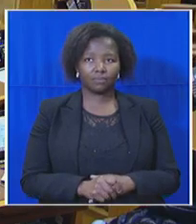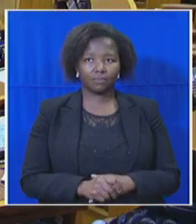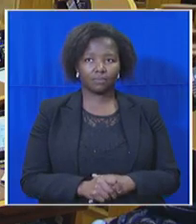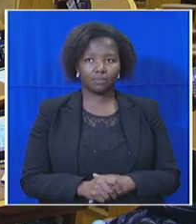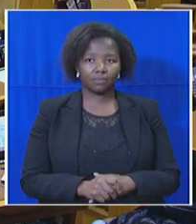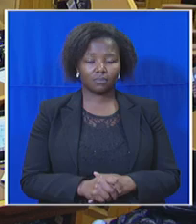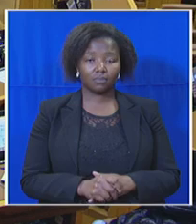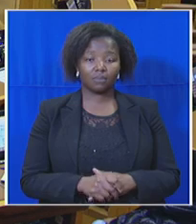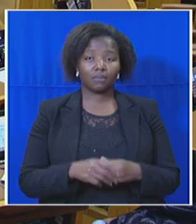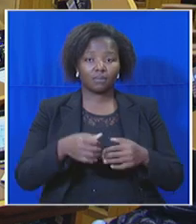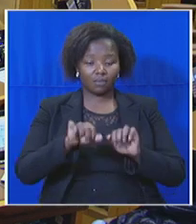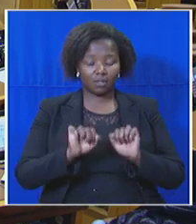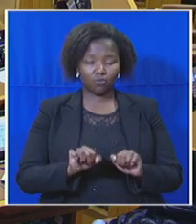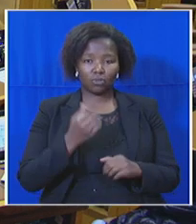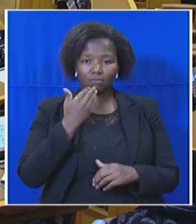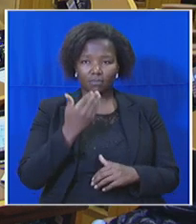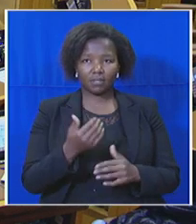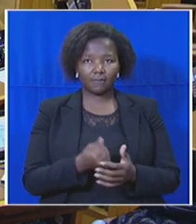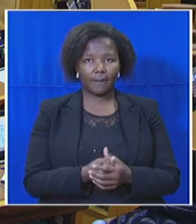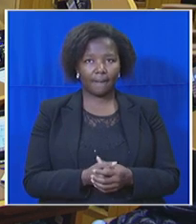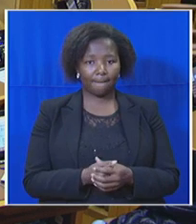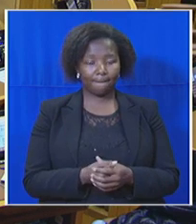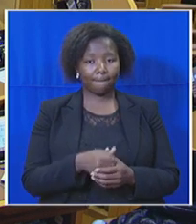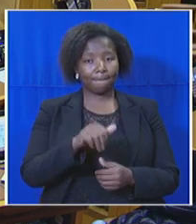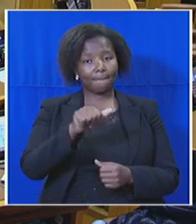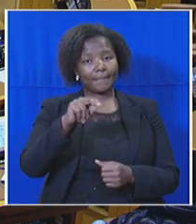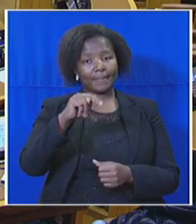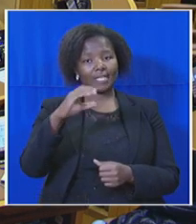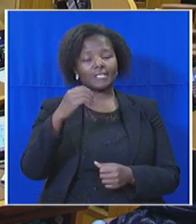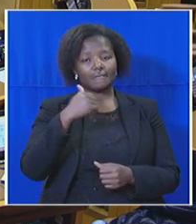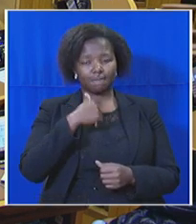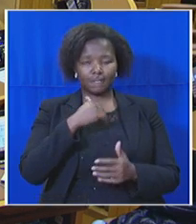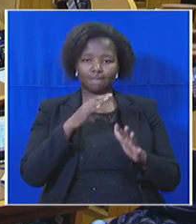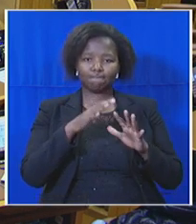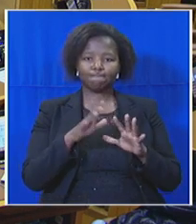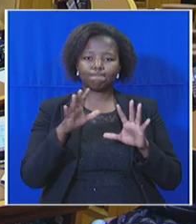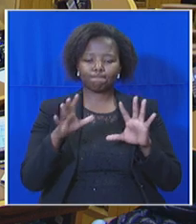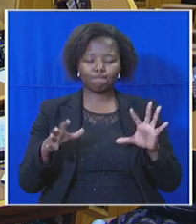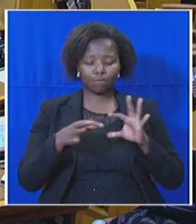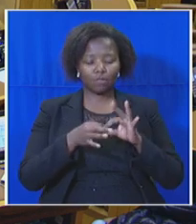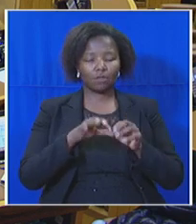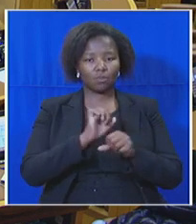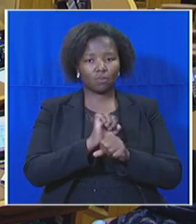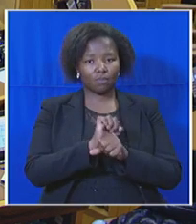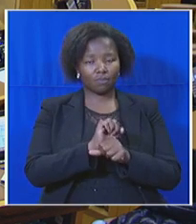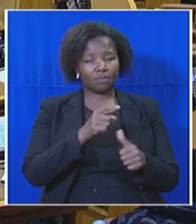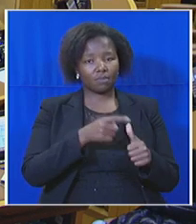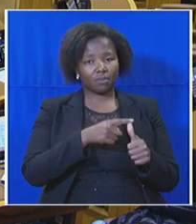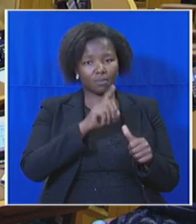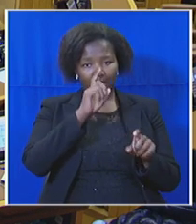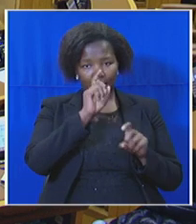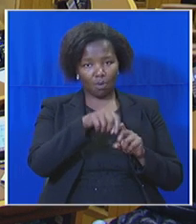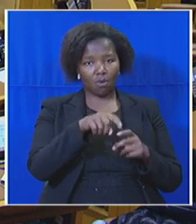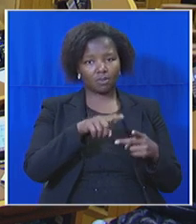Thank you, Chairperson. Honorable Chair. The ANC applauds a joint operation by the Hawks, the South African Police, and the